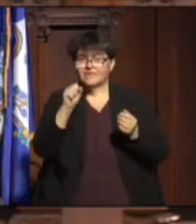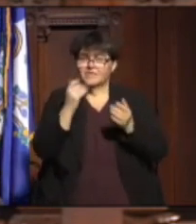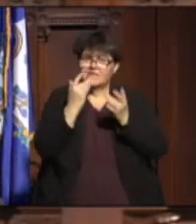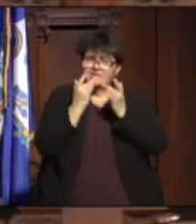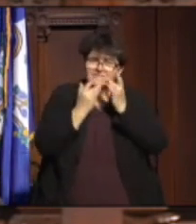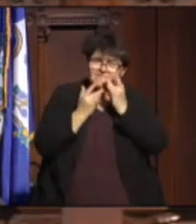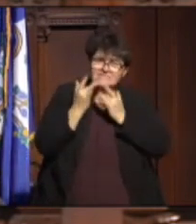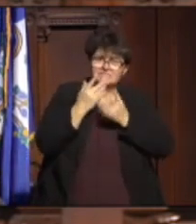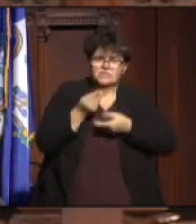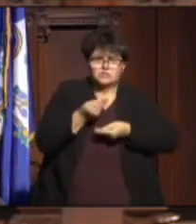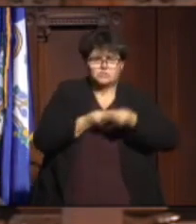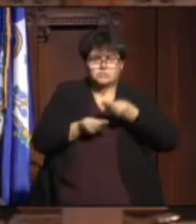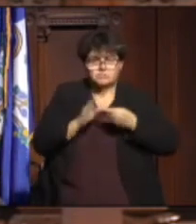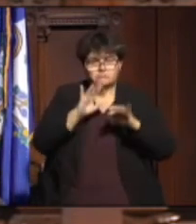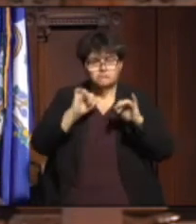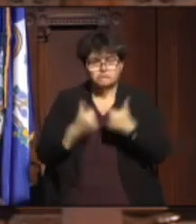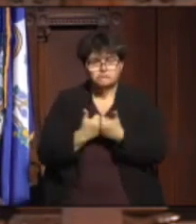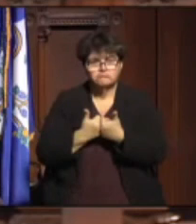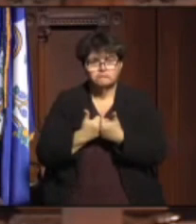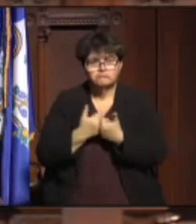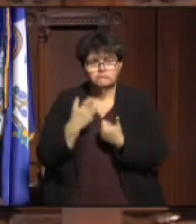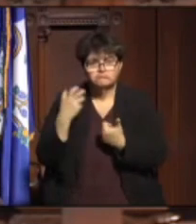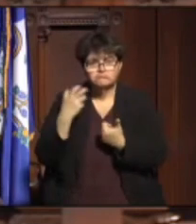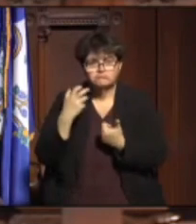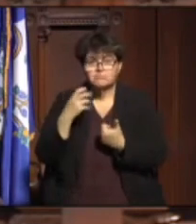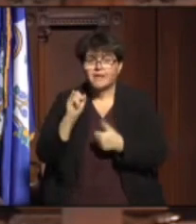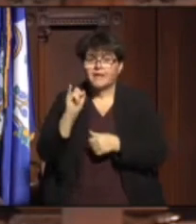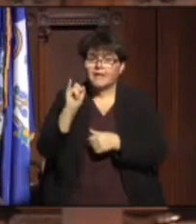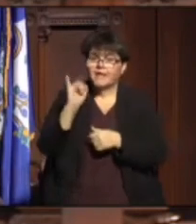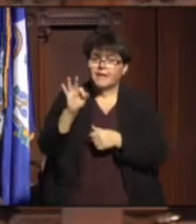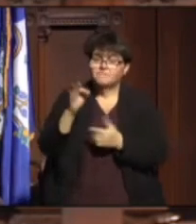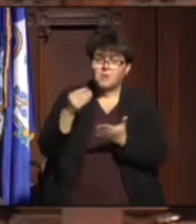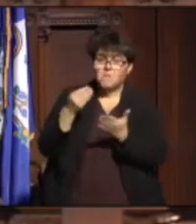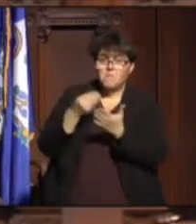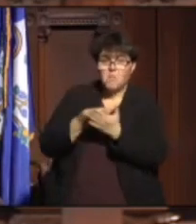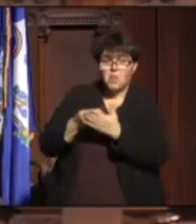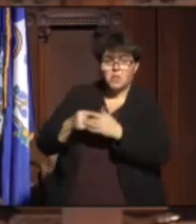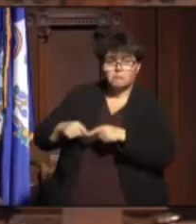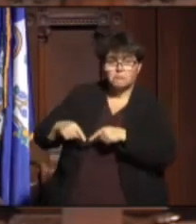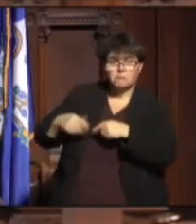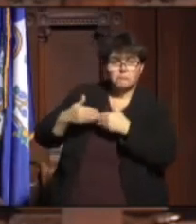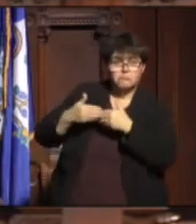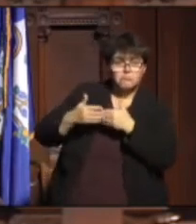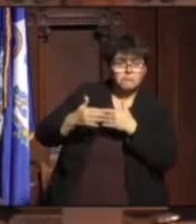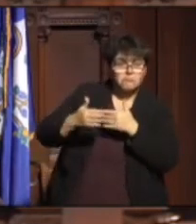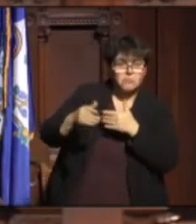25, if the economy holds up, we do have a little more flexibility there, so let's talk.